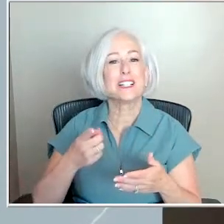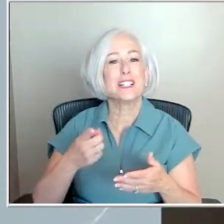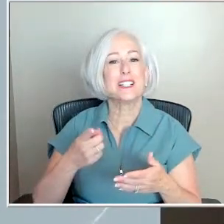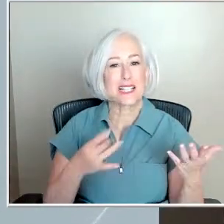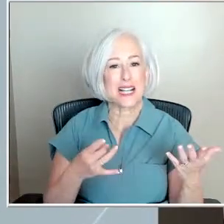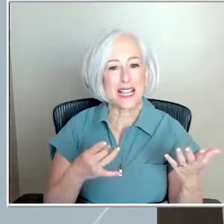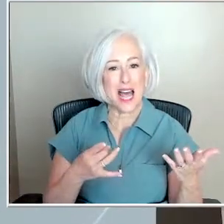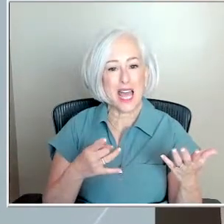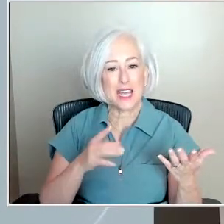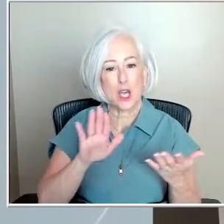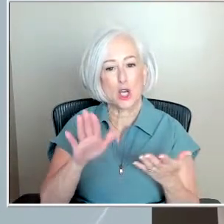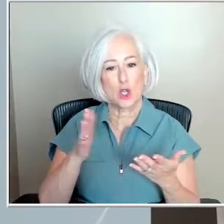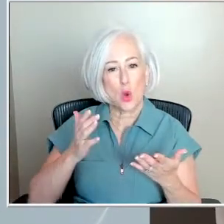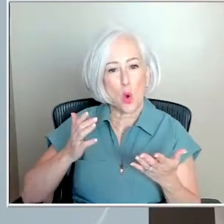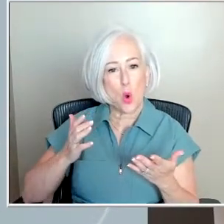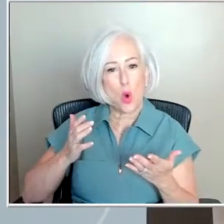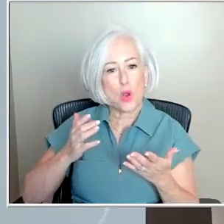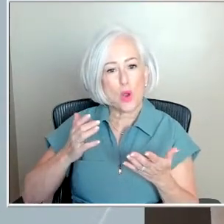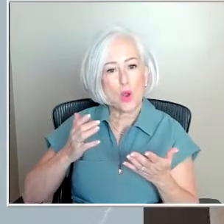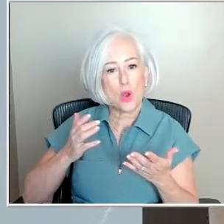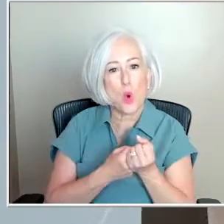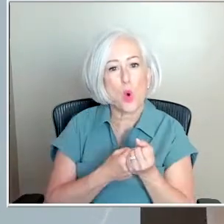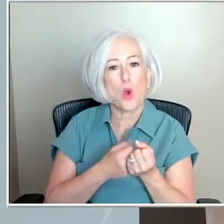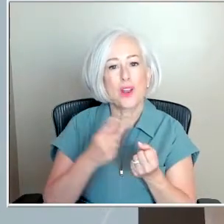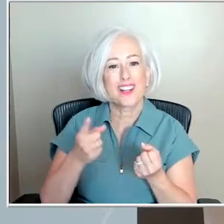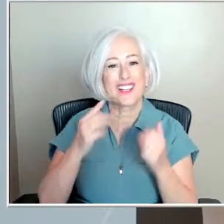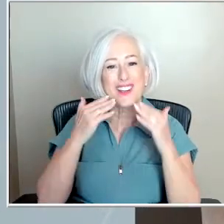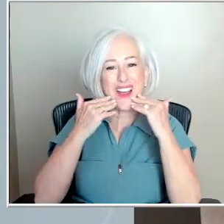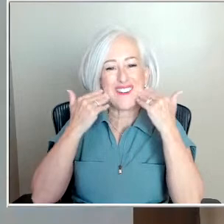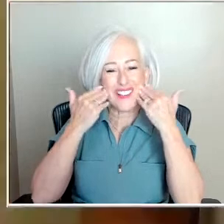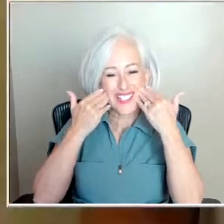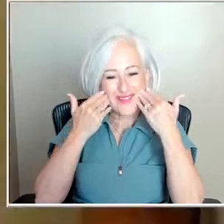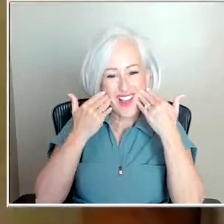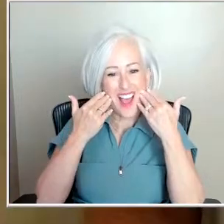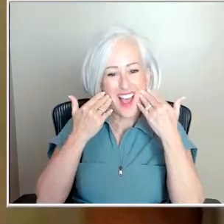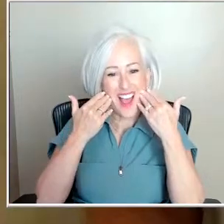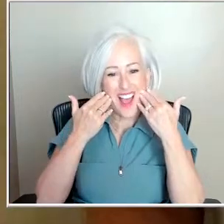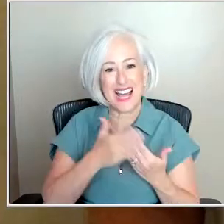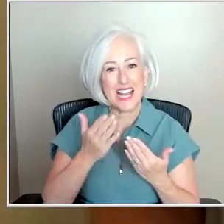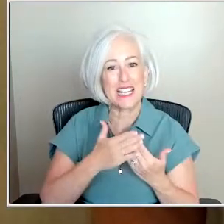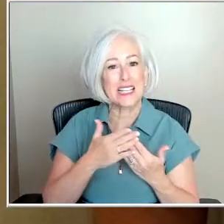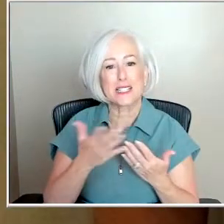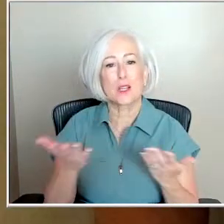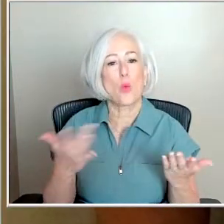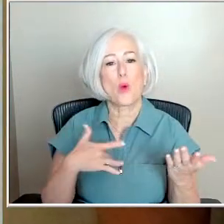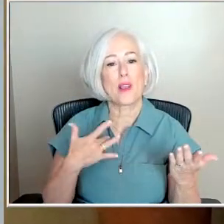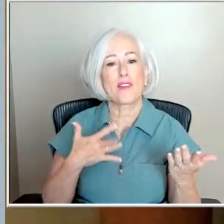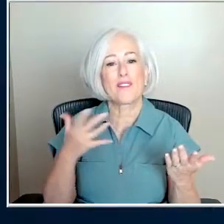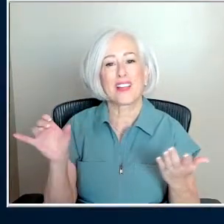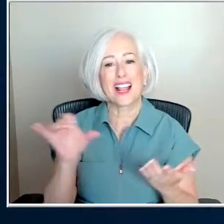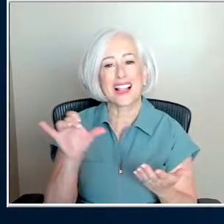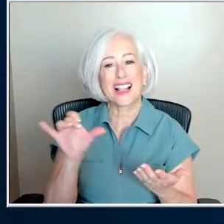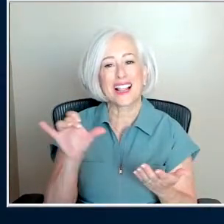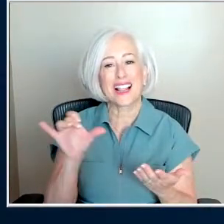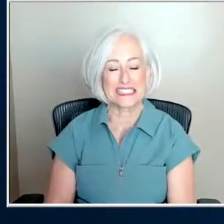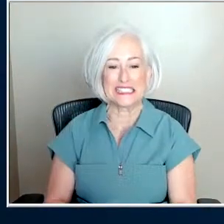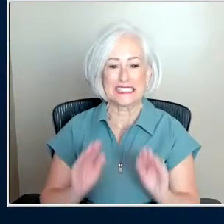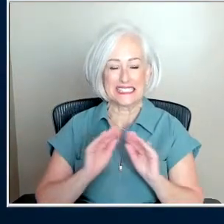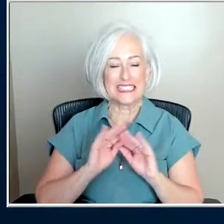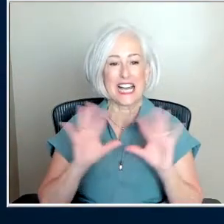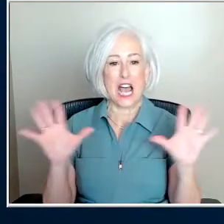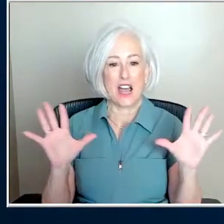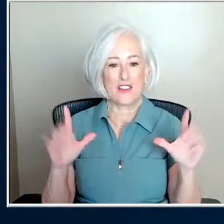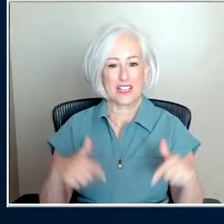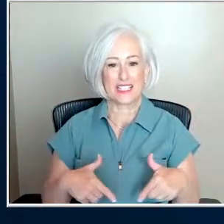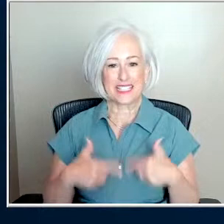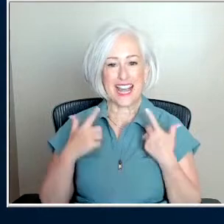support you had. You have a smile on your face, not easy to do. What was it like? It was obviously life-changing,